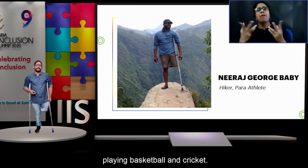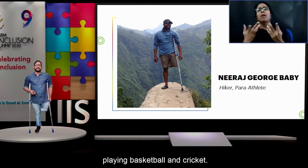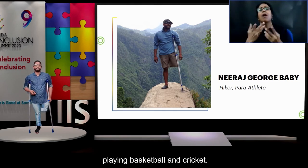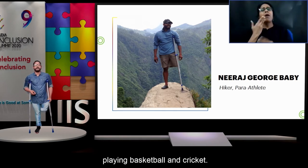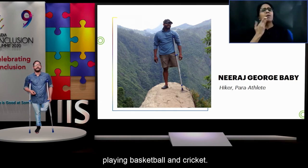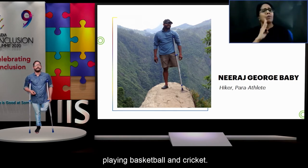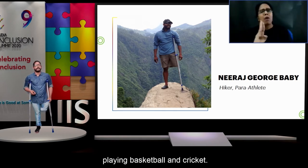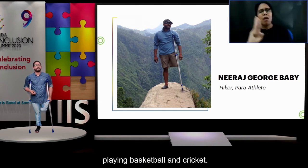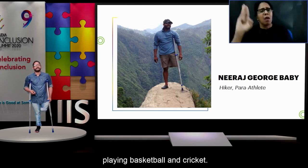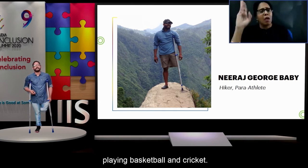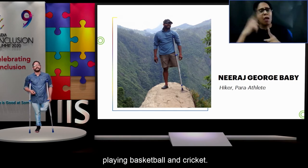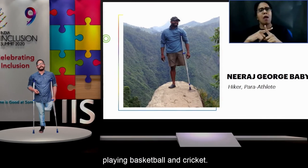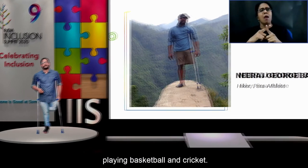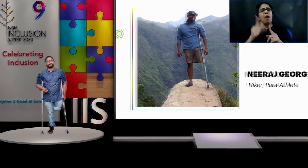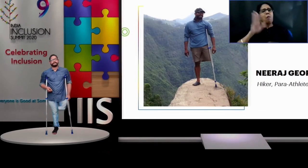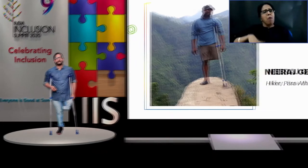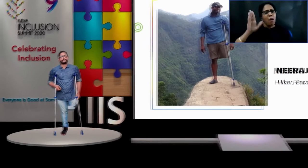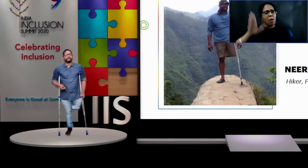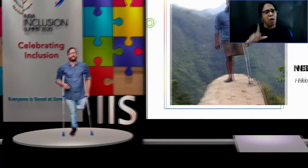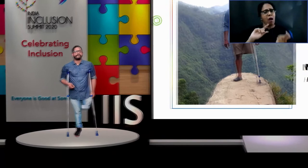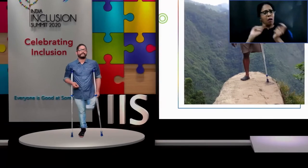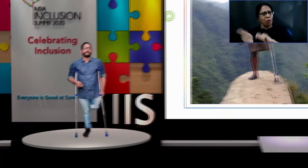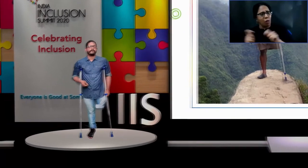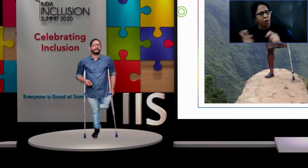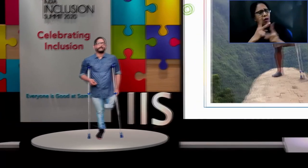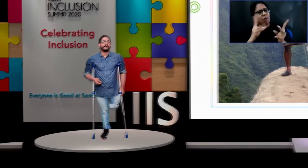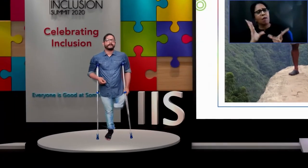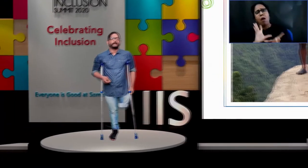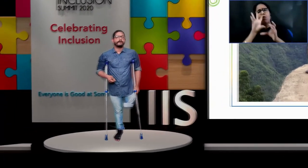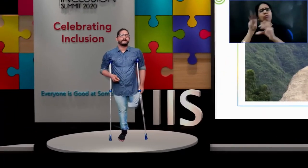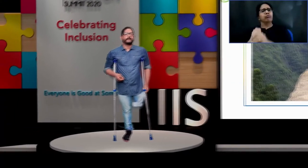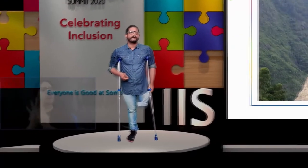playing basketball, and cricket.